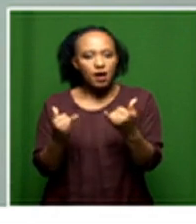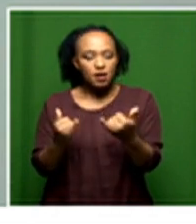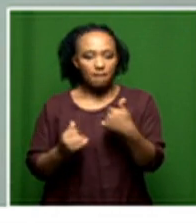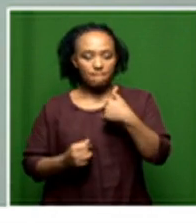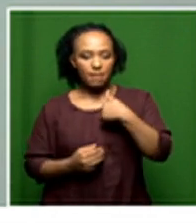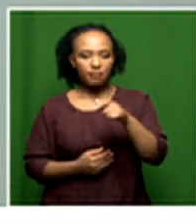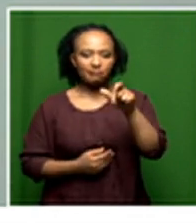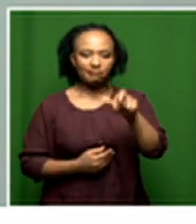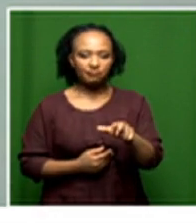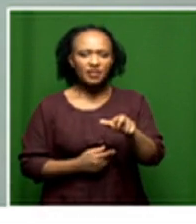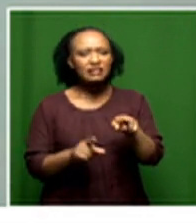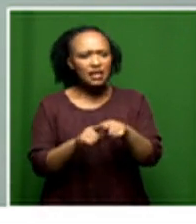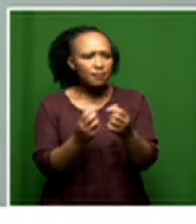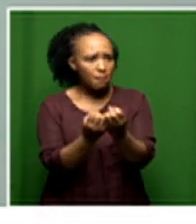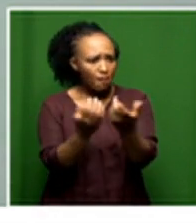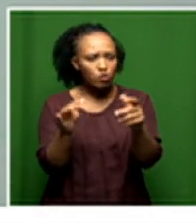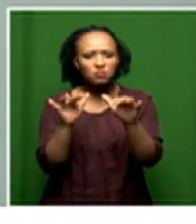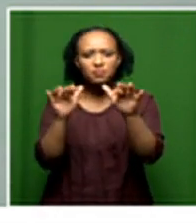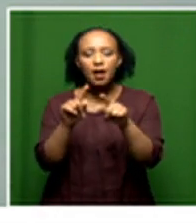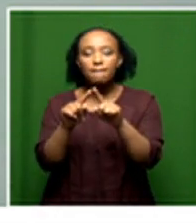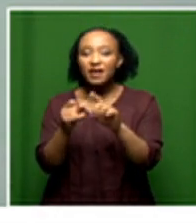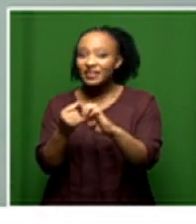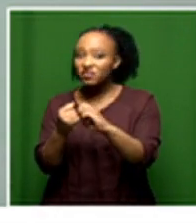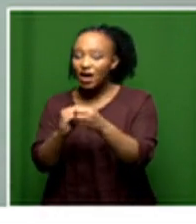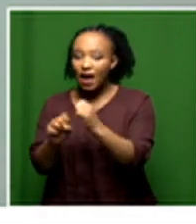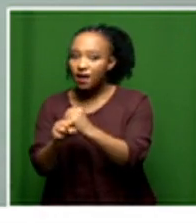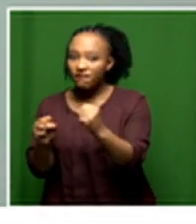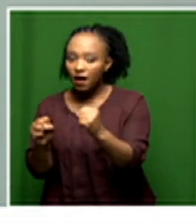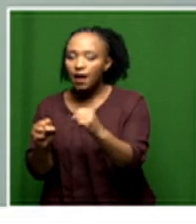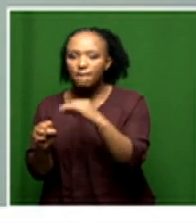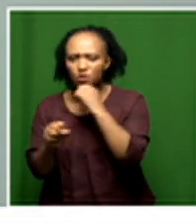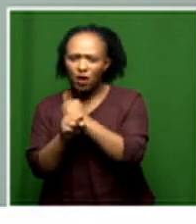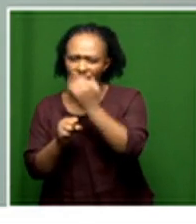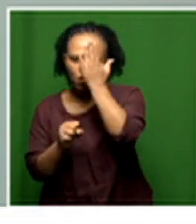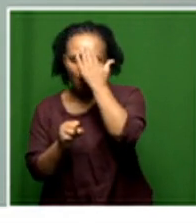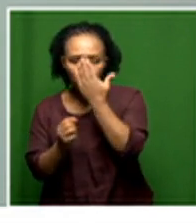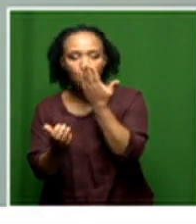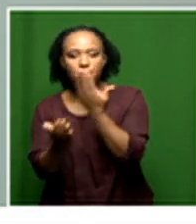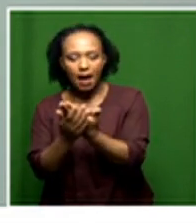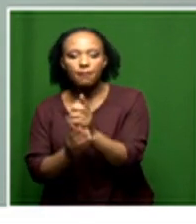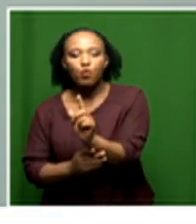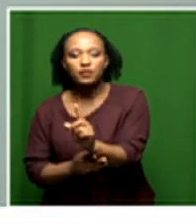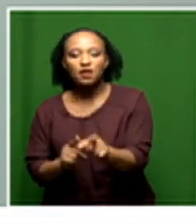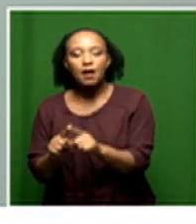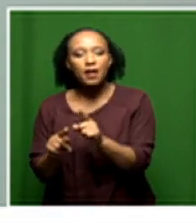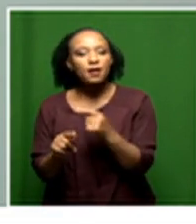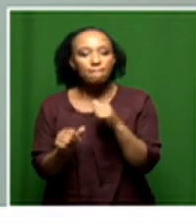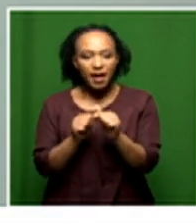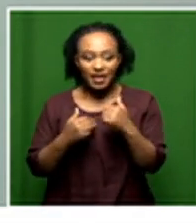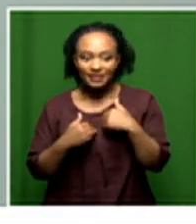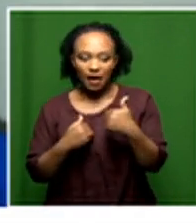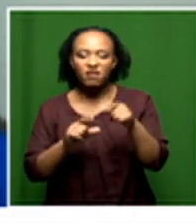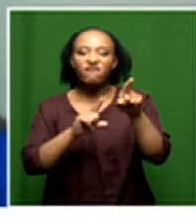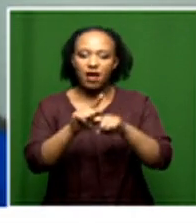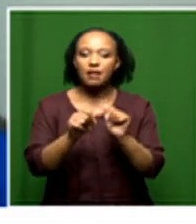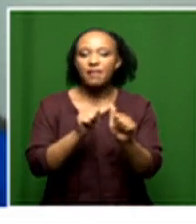general principle, most people as well. But if you don't try, you'll never know. Yes. So I'd rather try and fail than not try at all. I